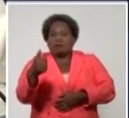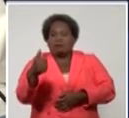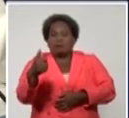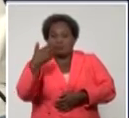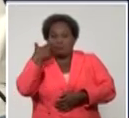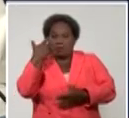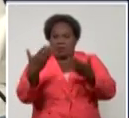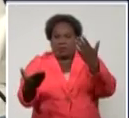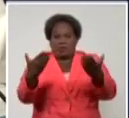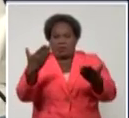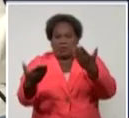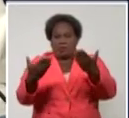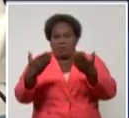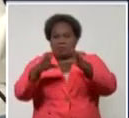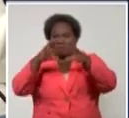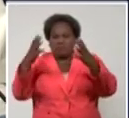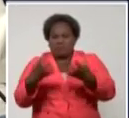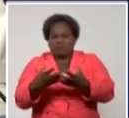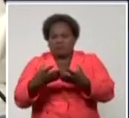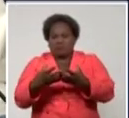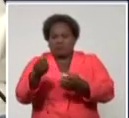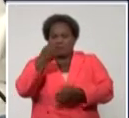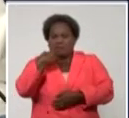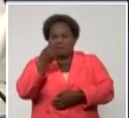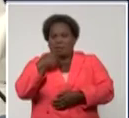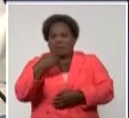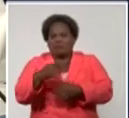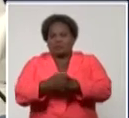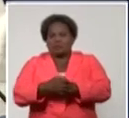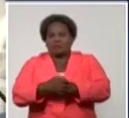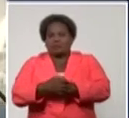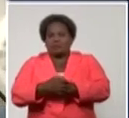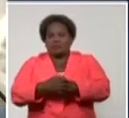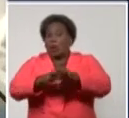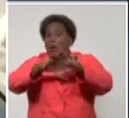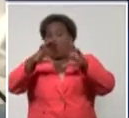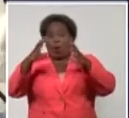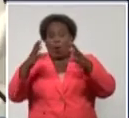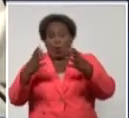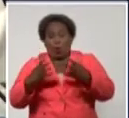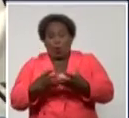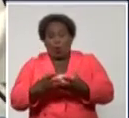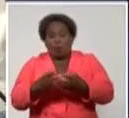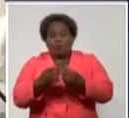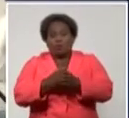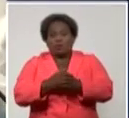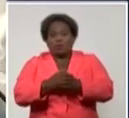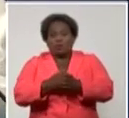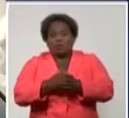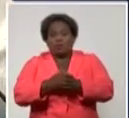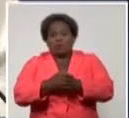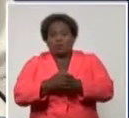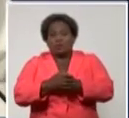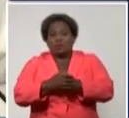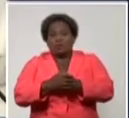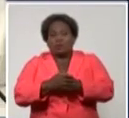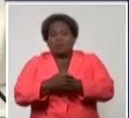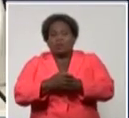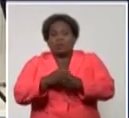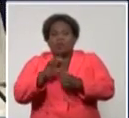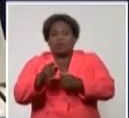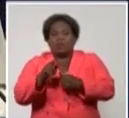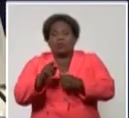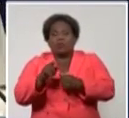about remdesivir, a medication used to treat COVID-19. A recent article reported the controversial purchase by